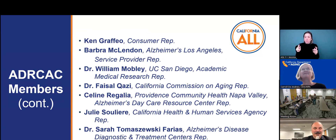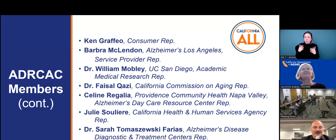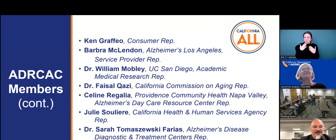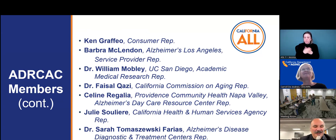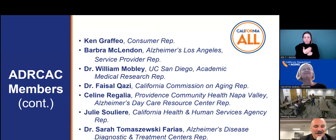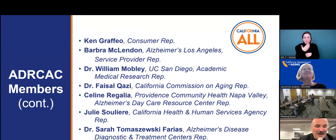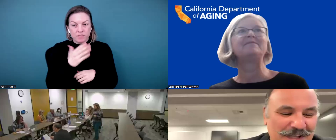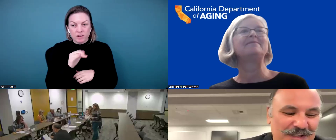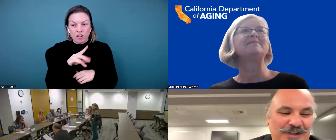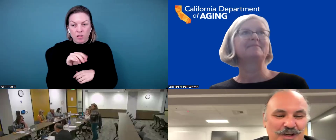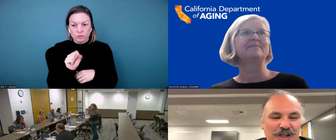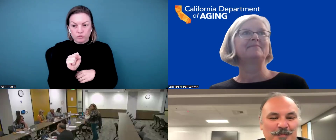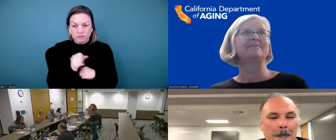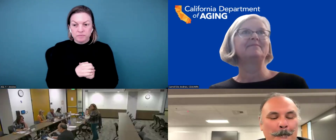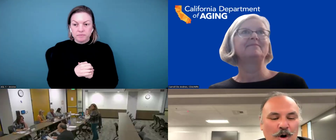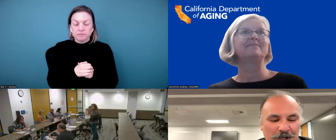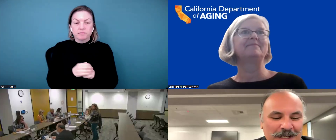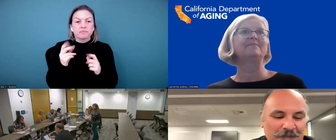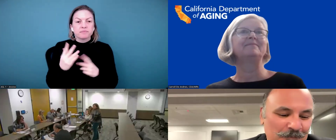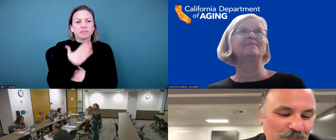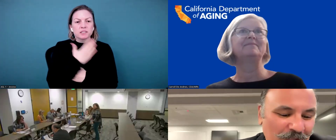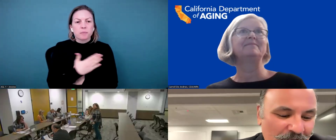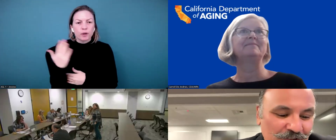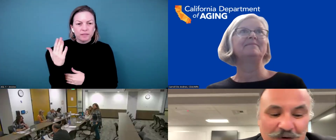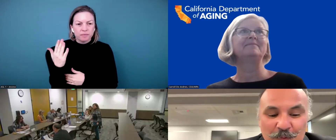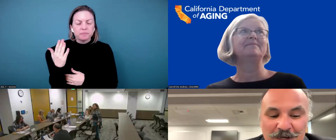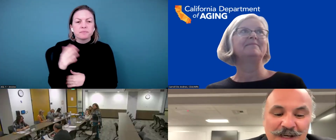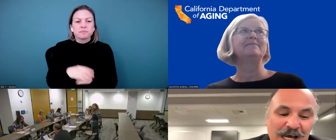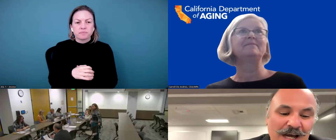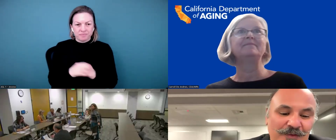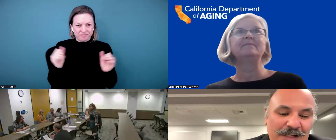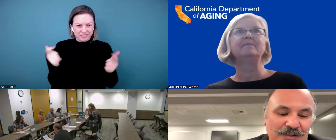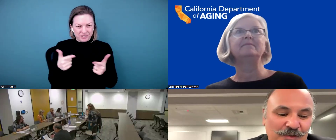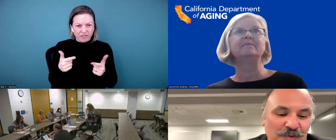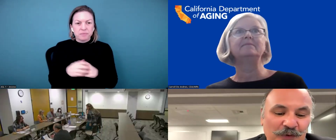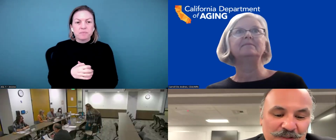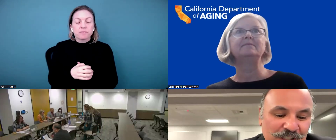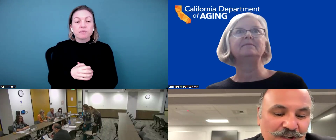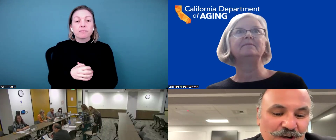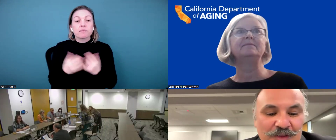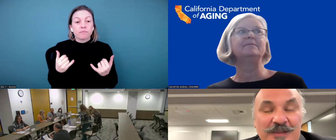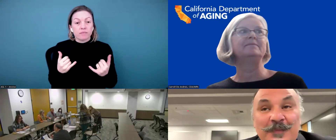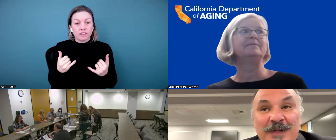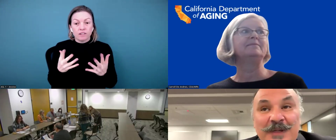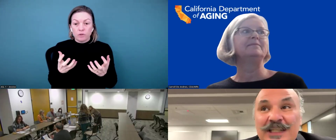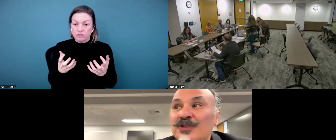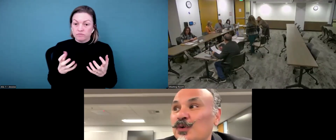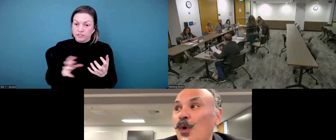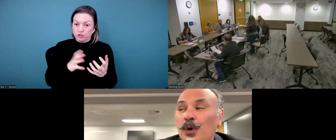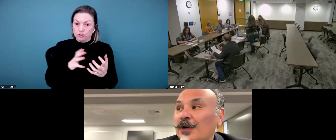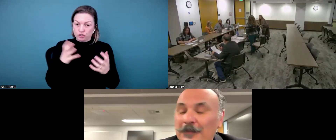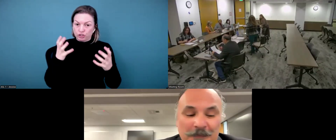Carlos. All right, good morning to everyone. I'd like to officially call this meeting